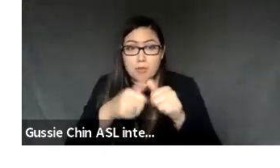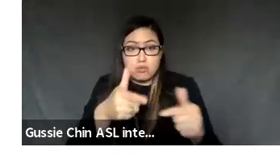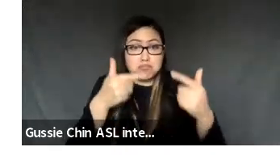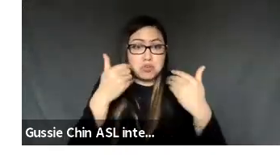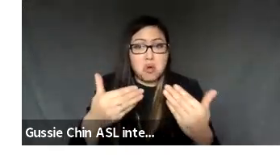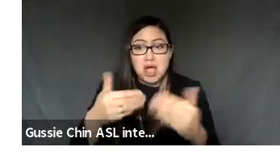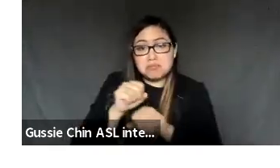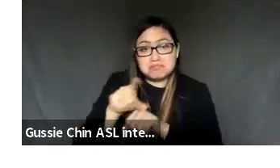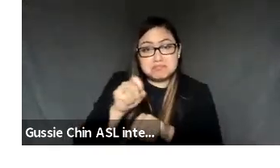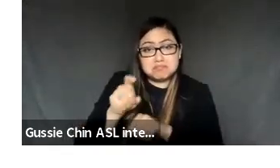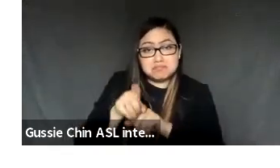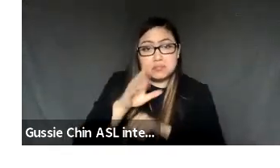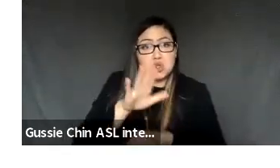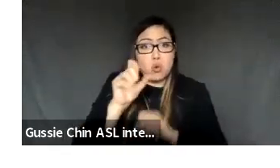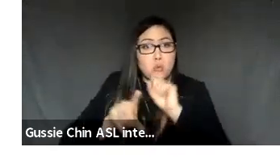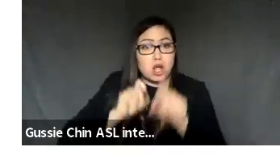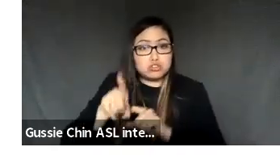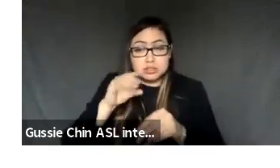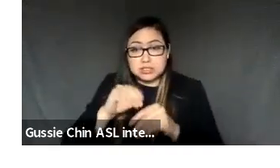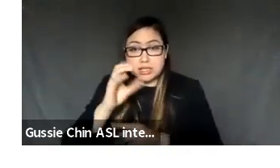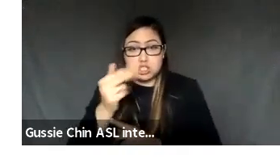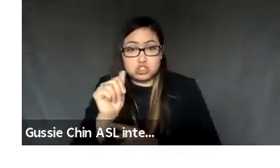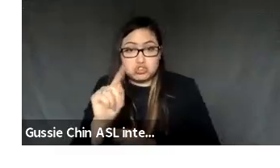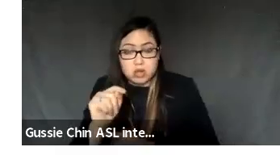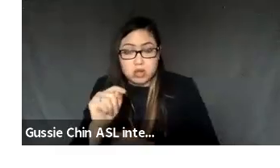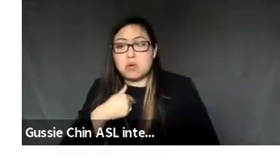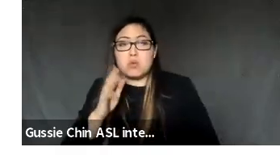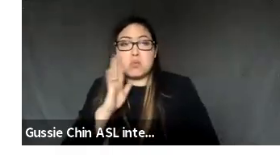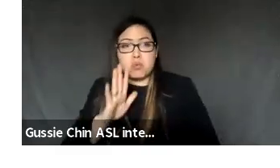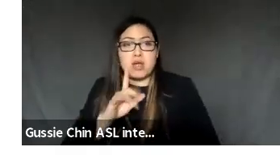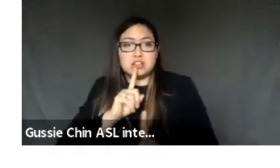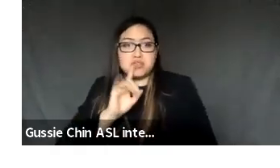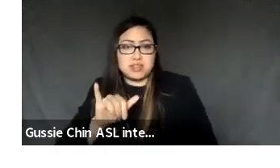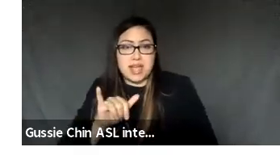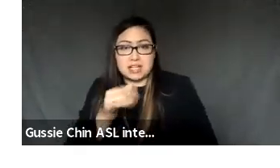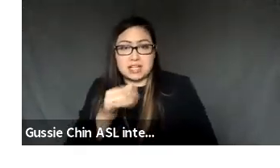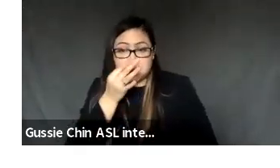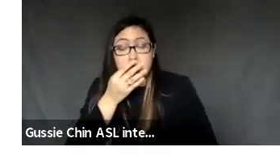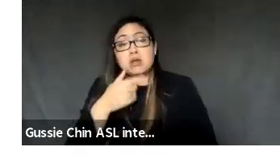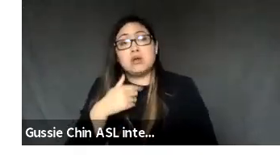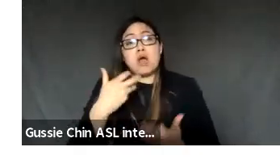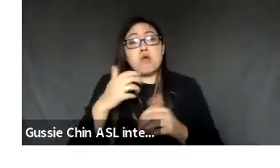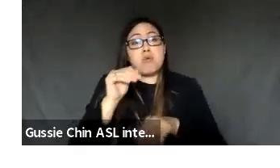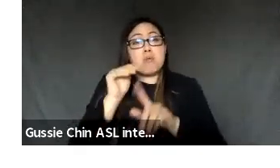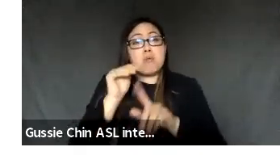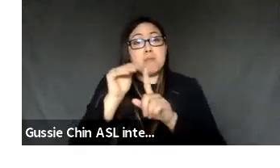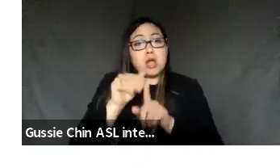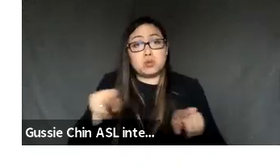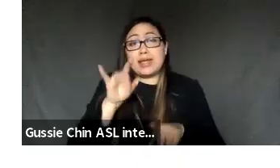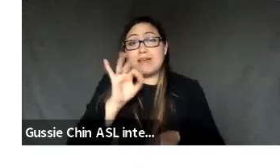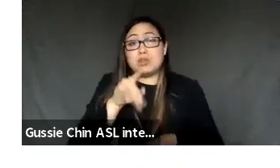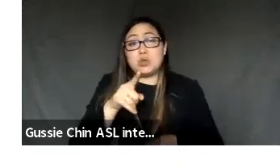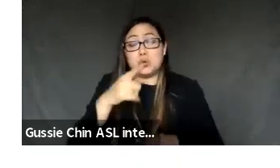chat window, and we'll get to those in a moment. And while you're doing that, I want to remind you that if you were interested in accessible medical equipment,